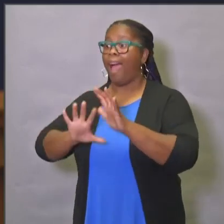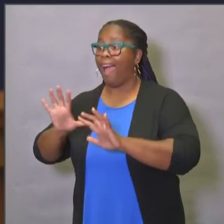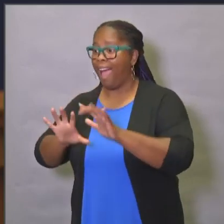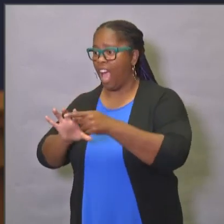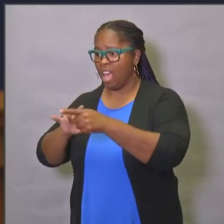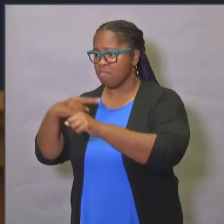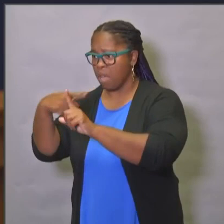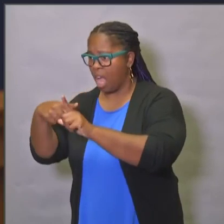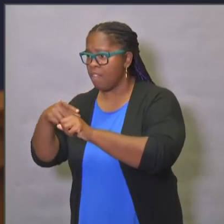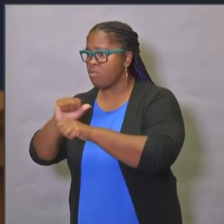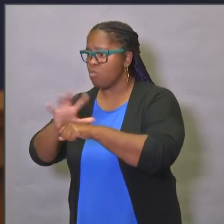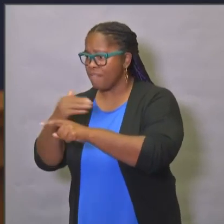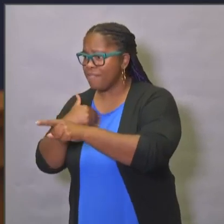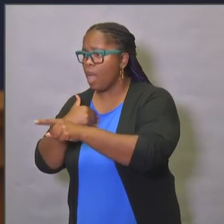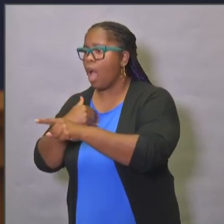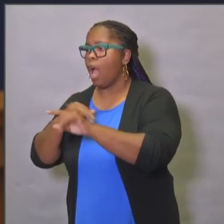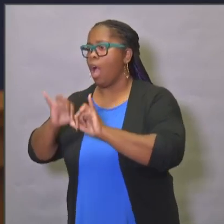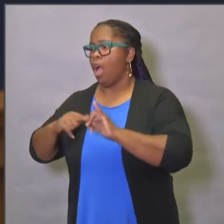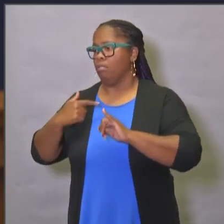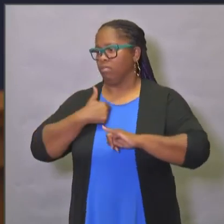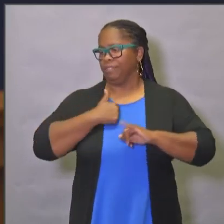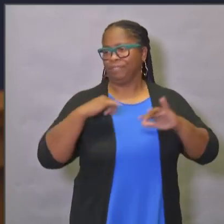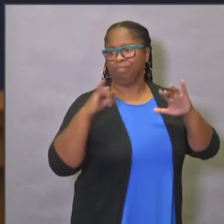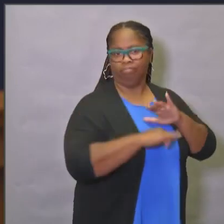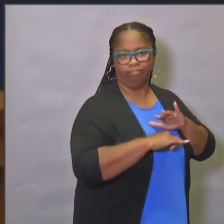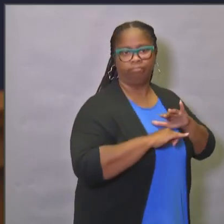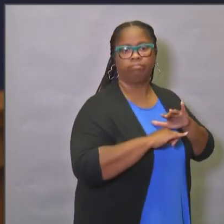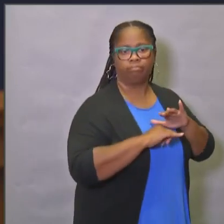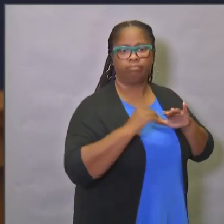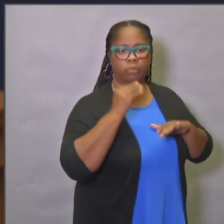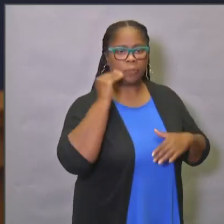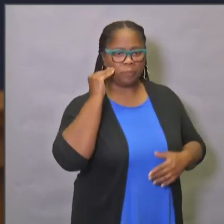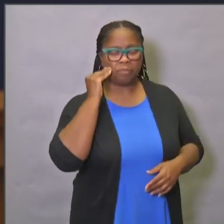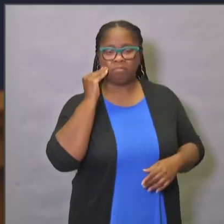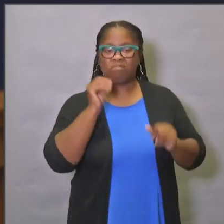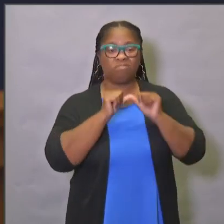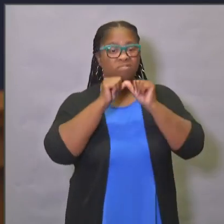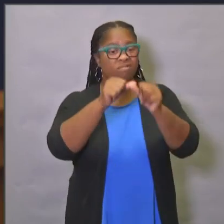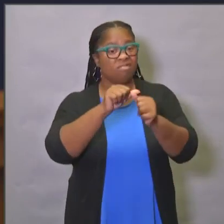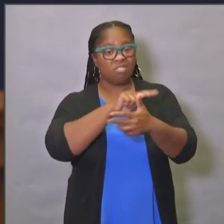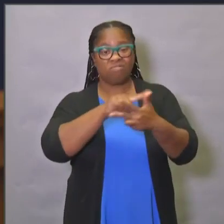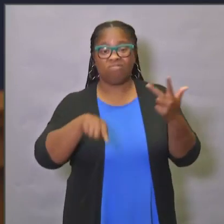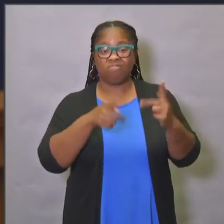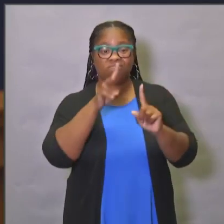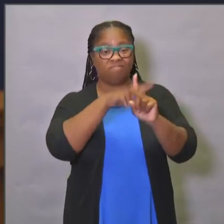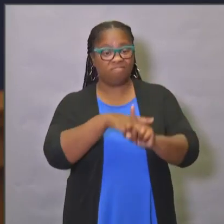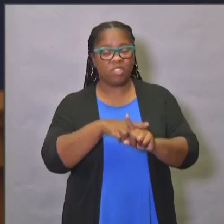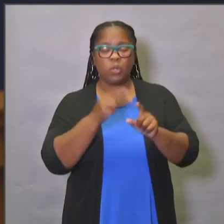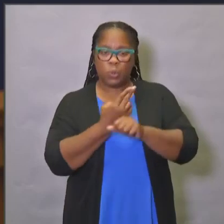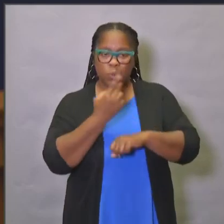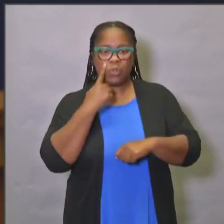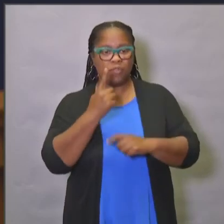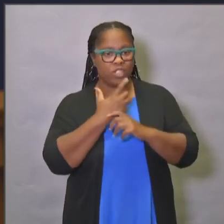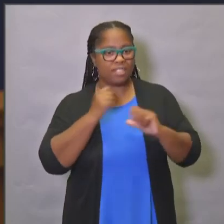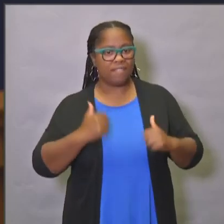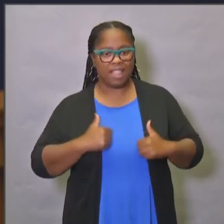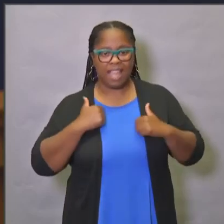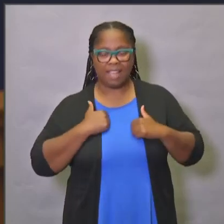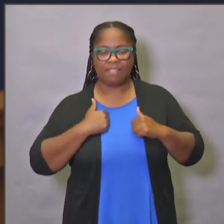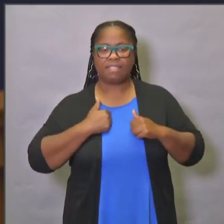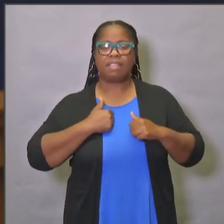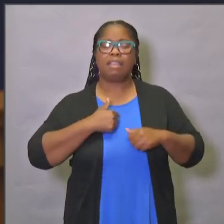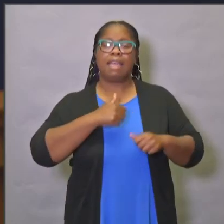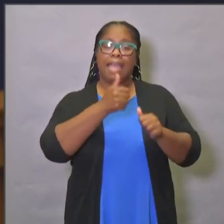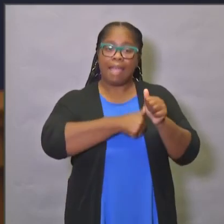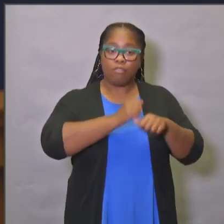is positive. These are the tools we have and we can use today to save lives. Every single business that follows